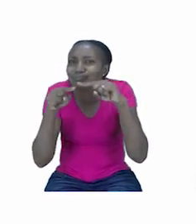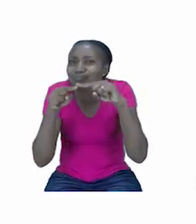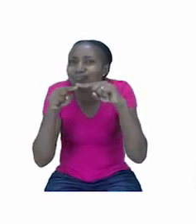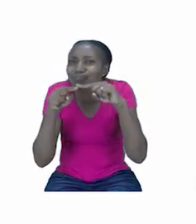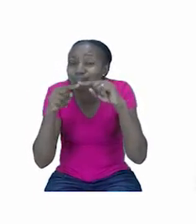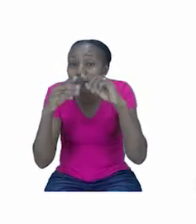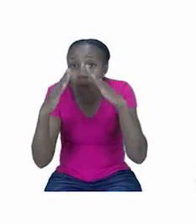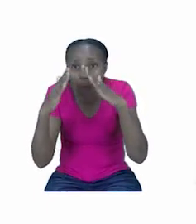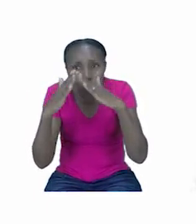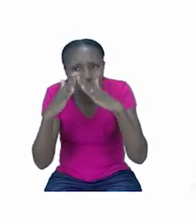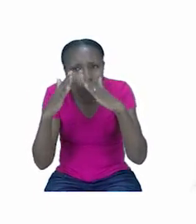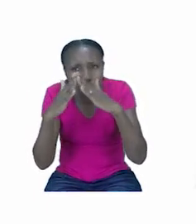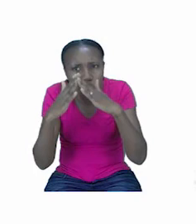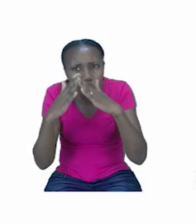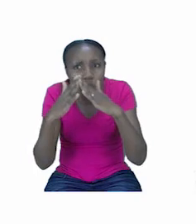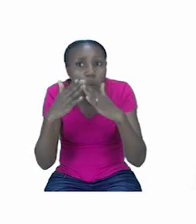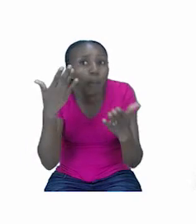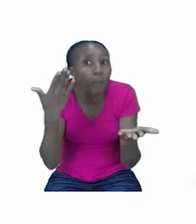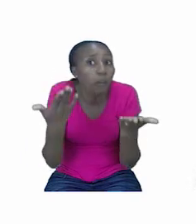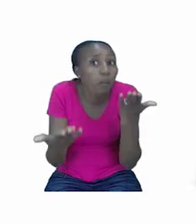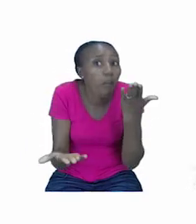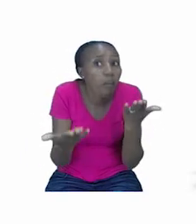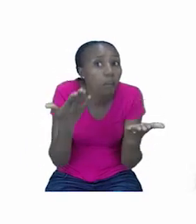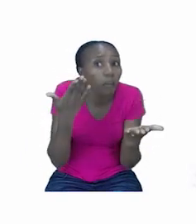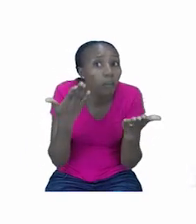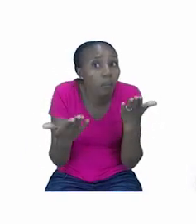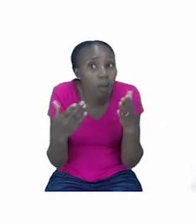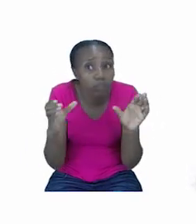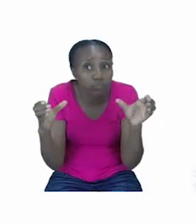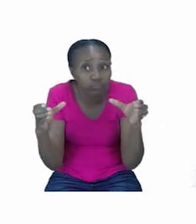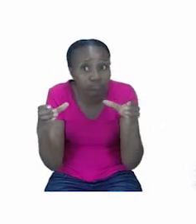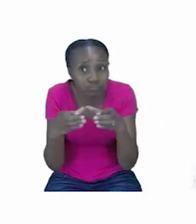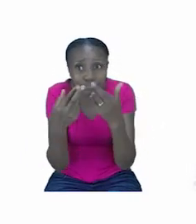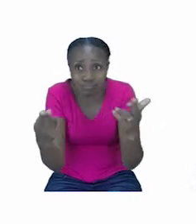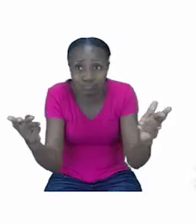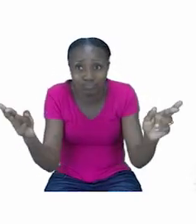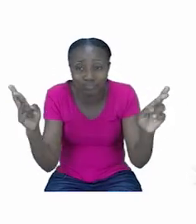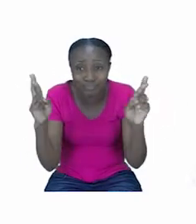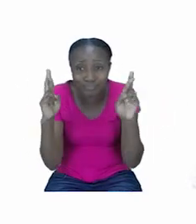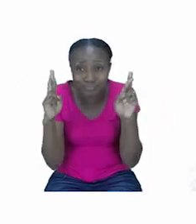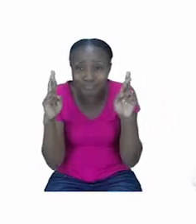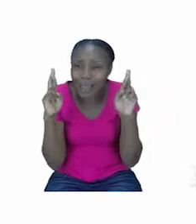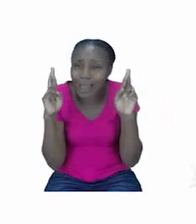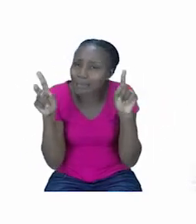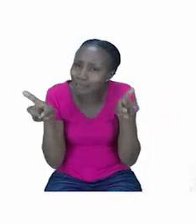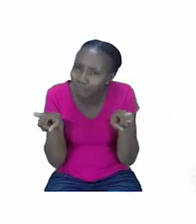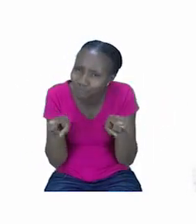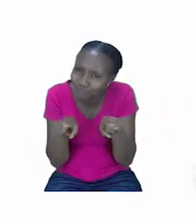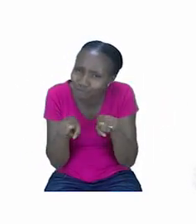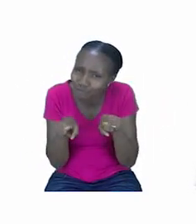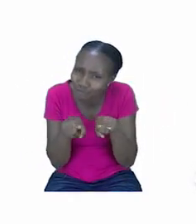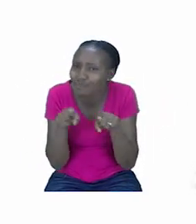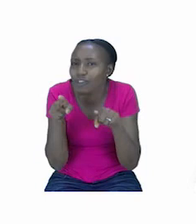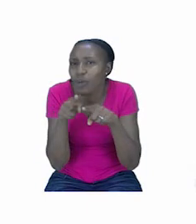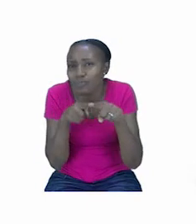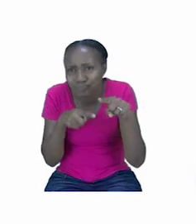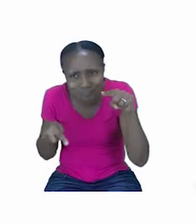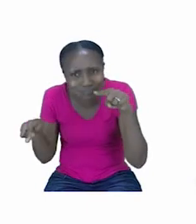house or in your class that have a shape of